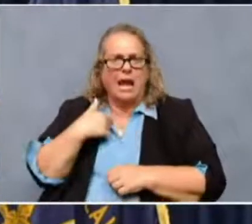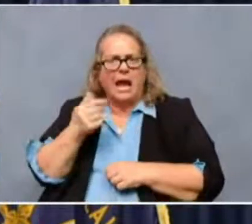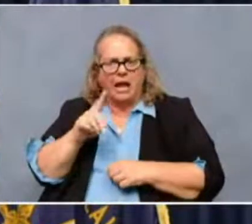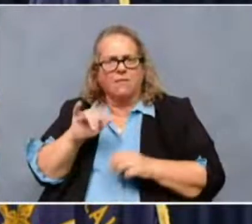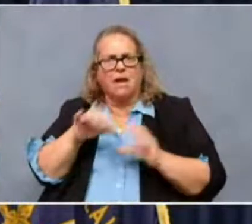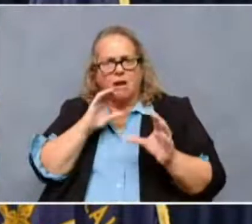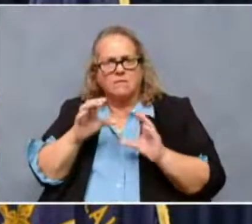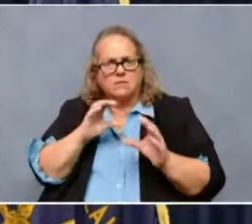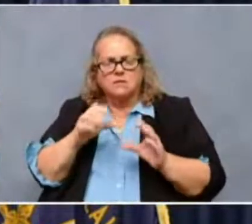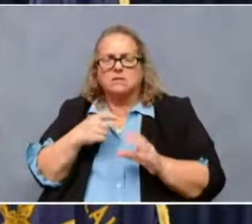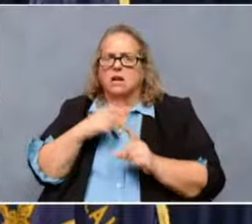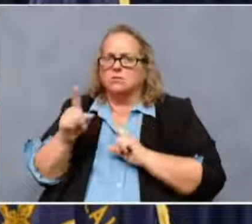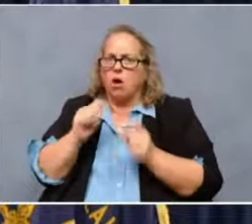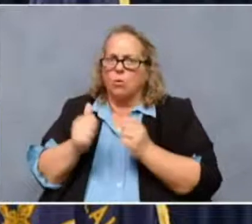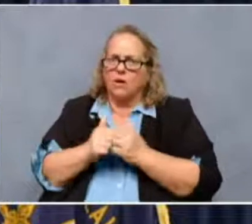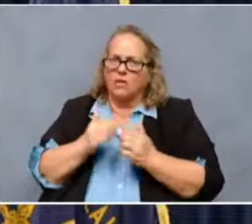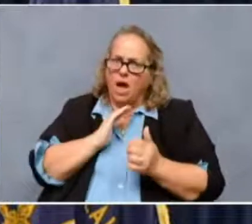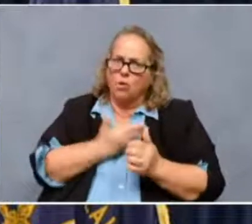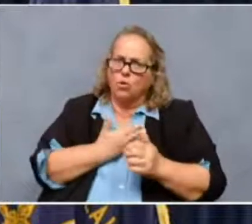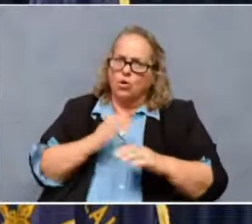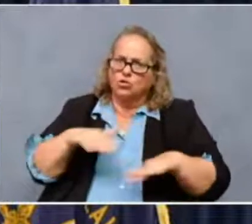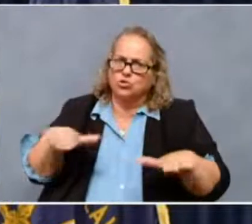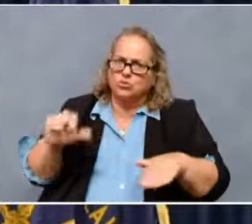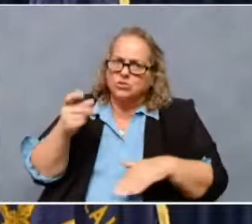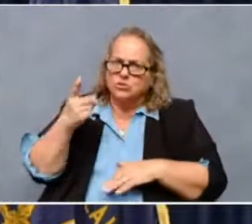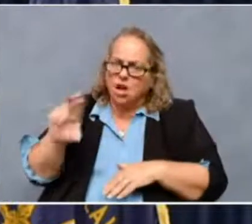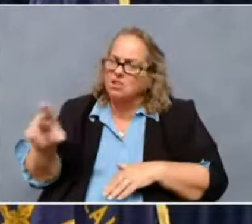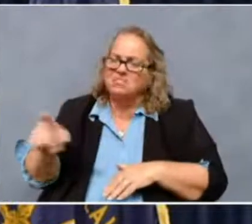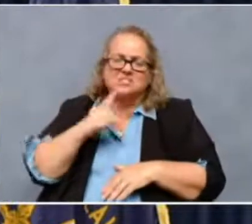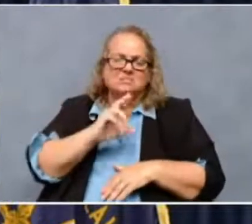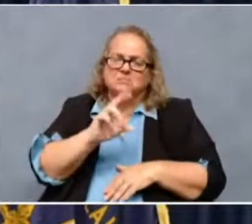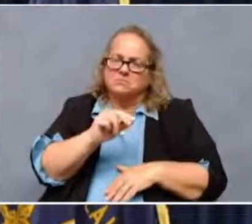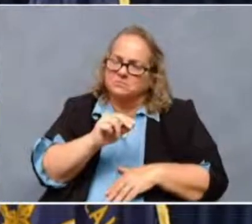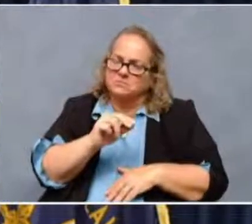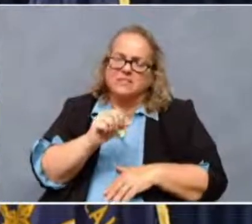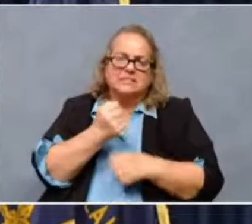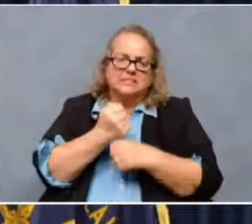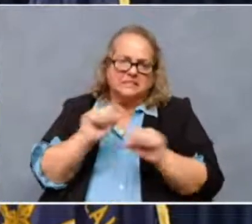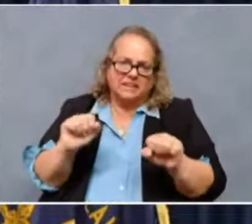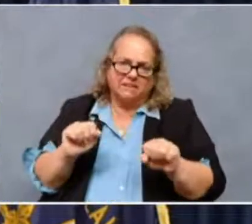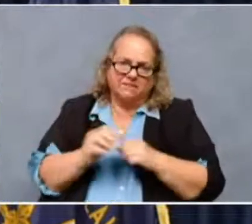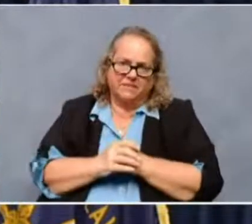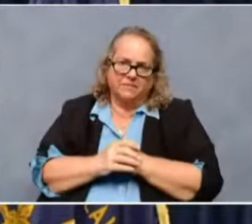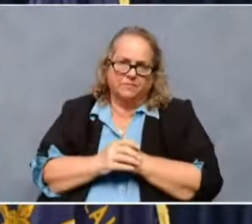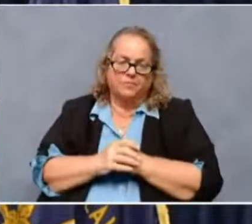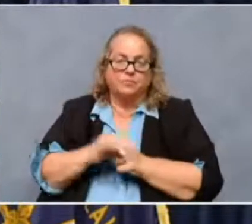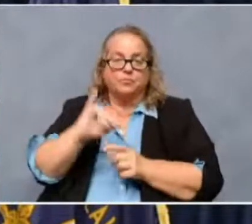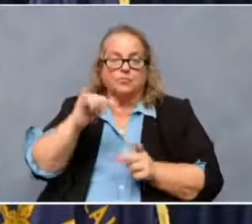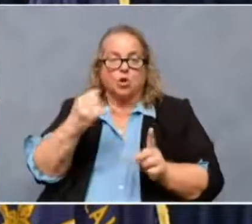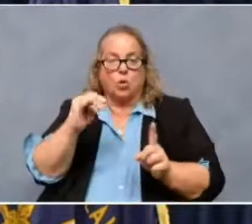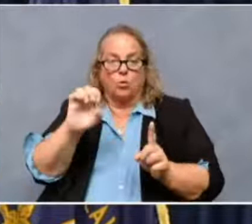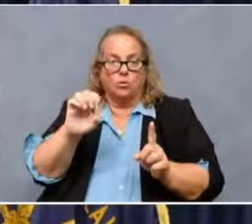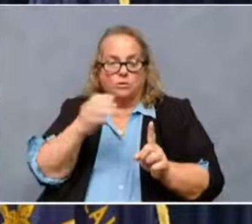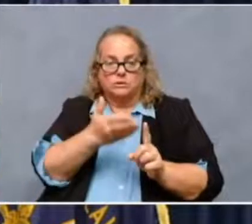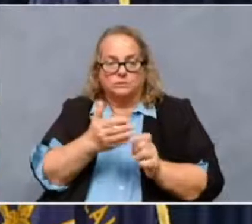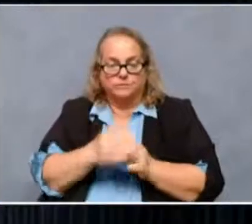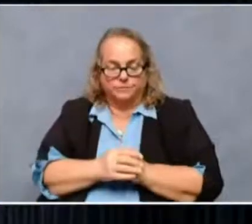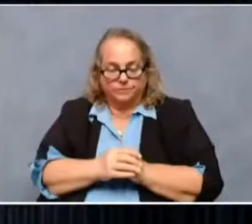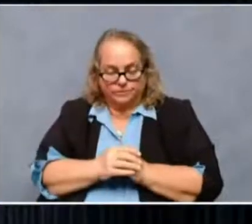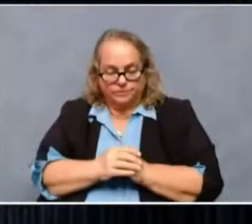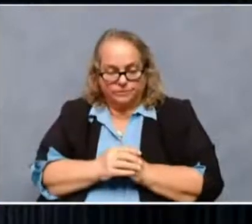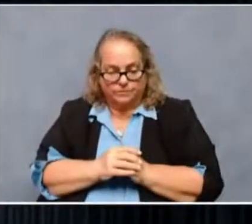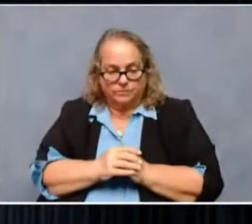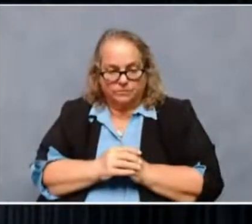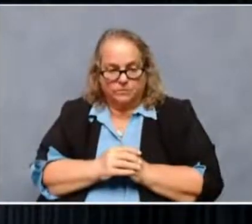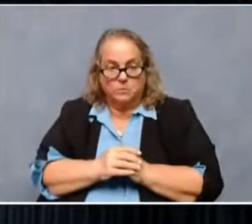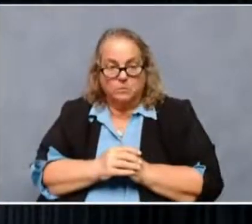mind at ease, and they're who we've relied on. Joe Ragusa. I have a couple of questions about unemployment